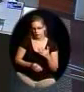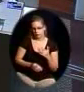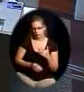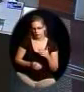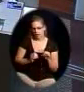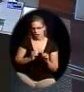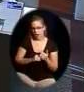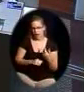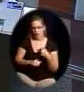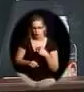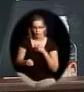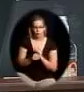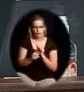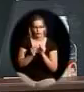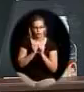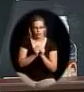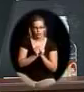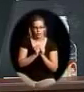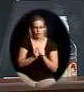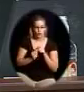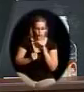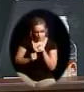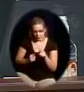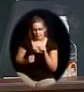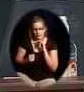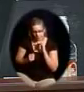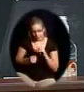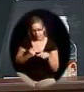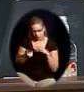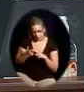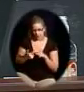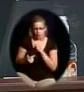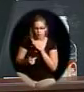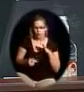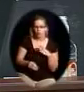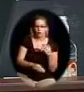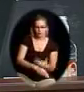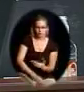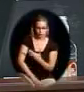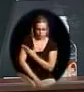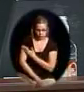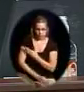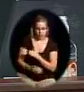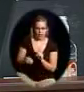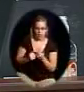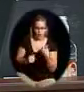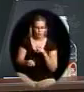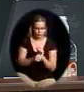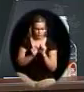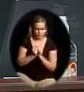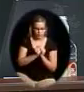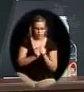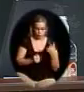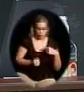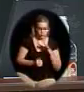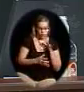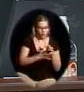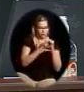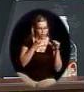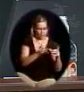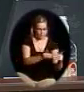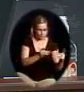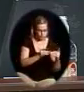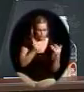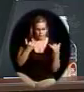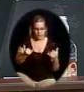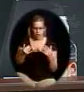how we work as a team, and board governance. So it's about board improvement. We talk a lot about district improvement, so we're working